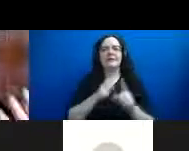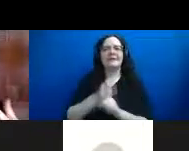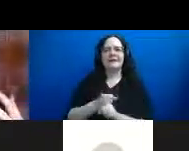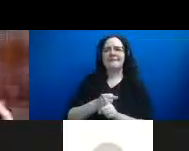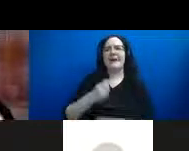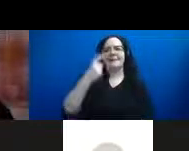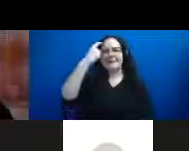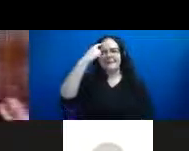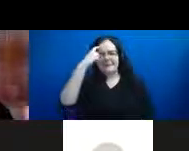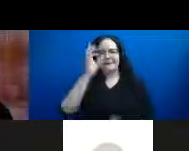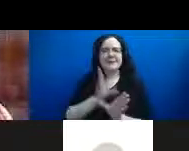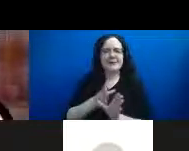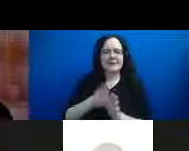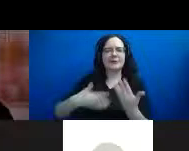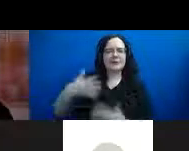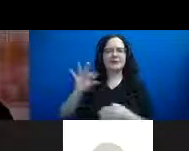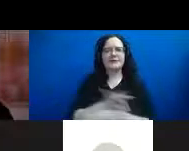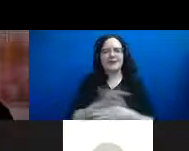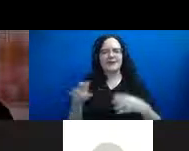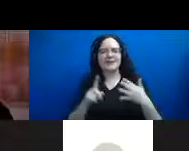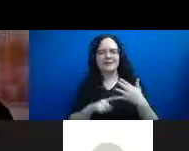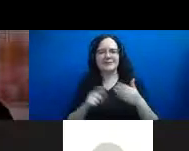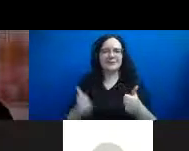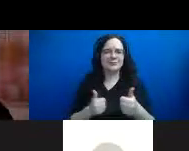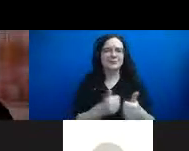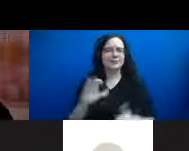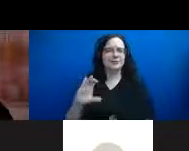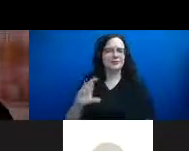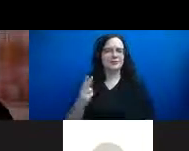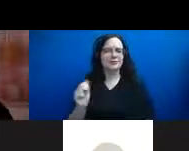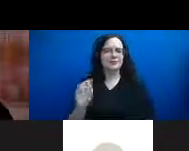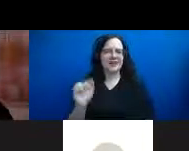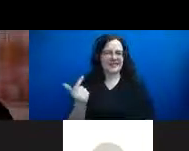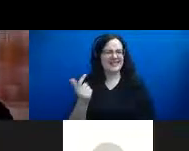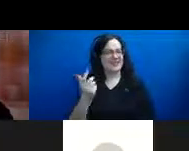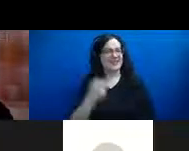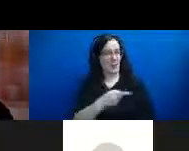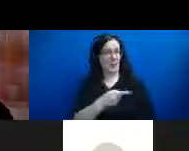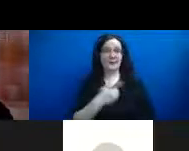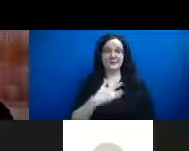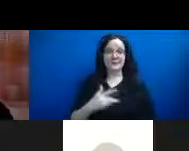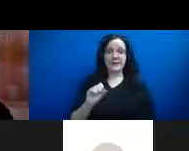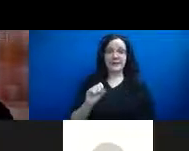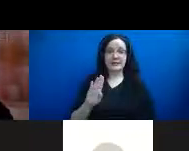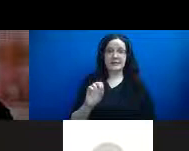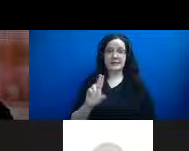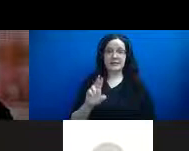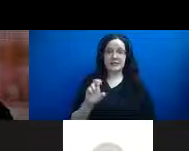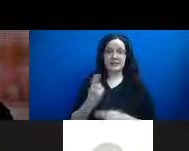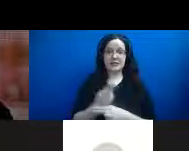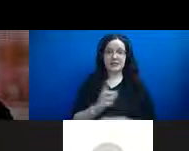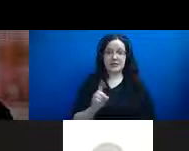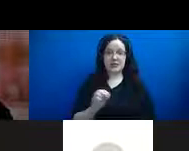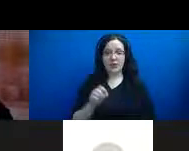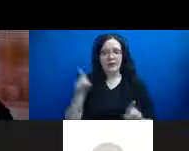chasing. So obviously there's some overlap with what you see in substance use disorder. That is really